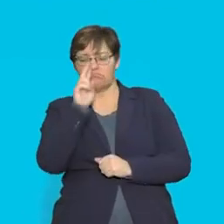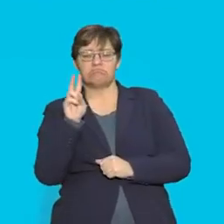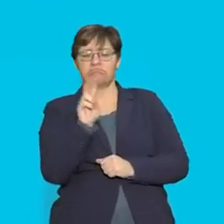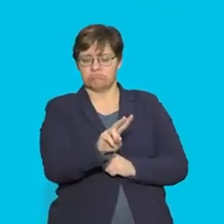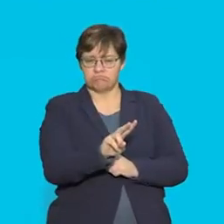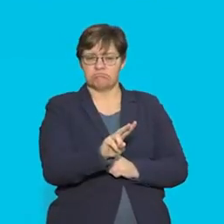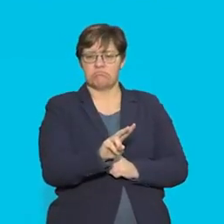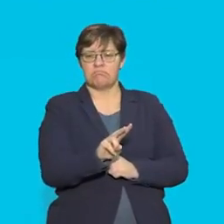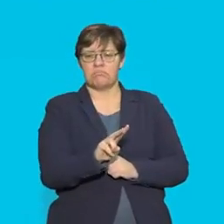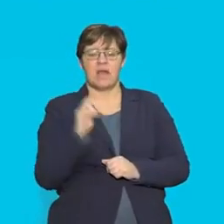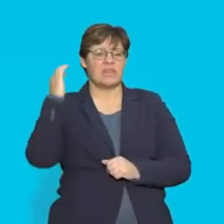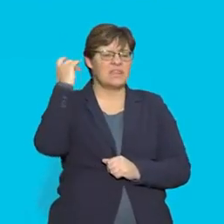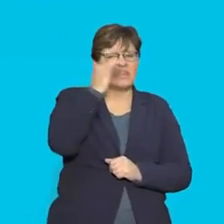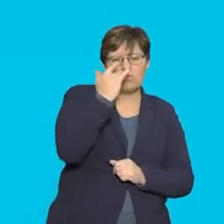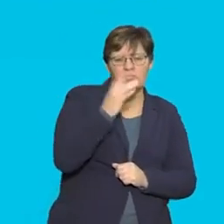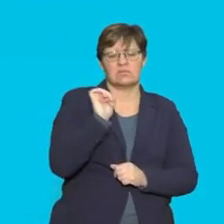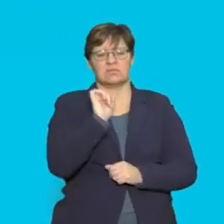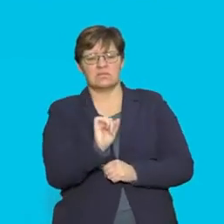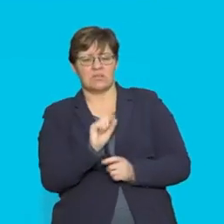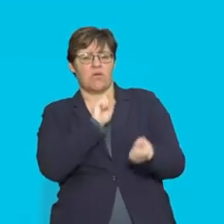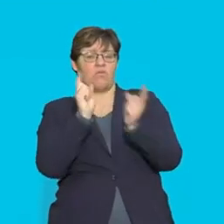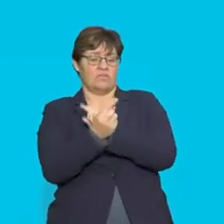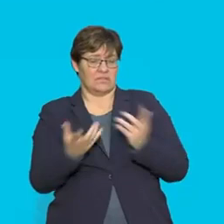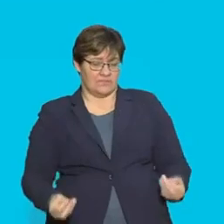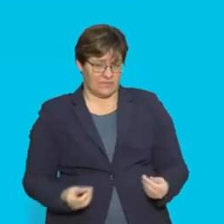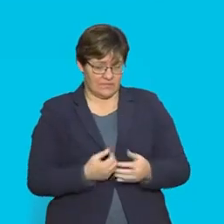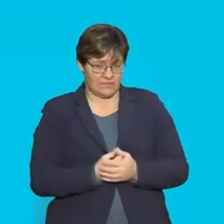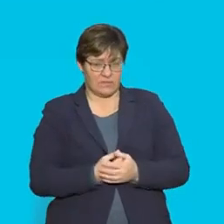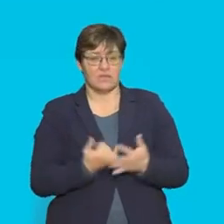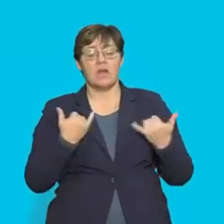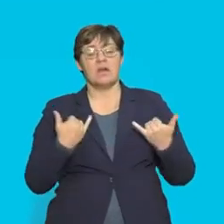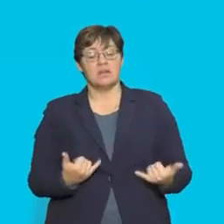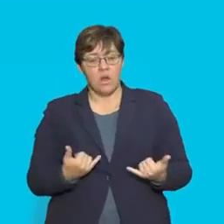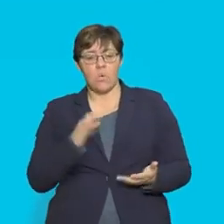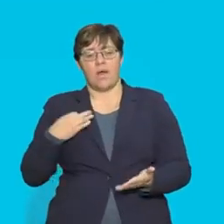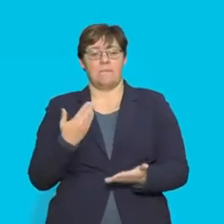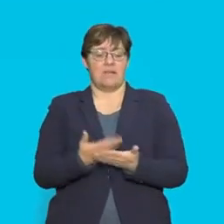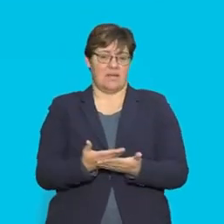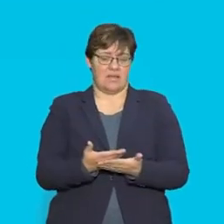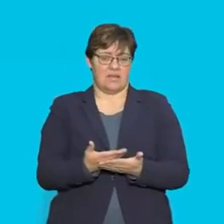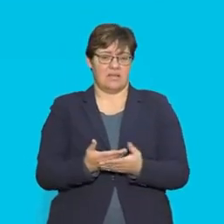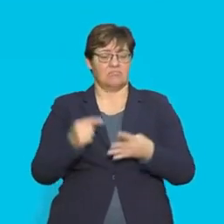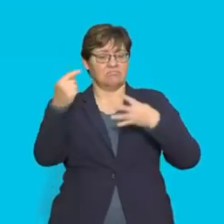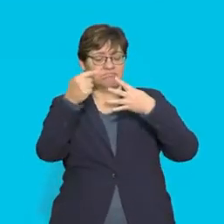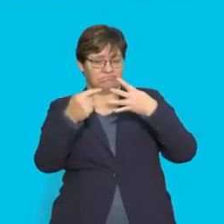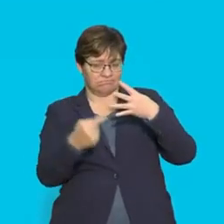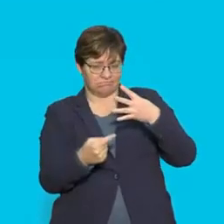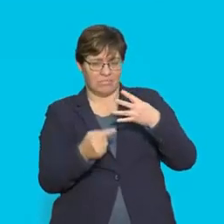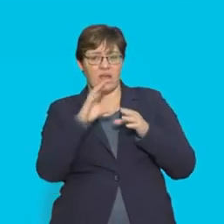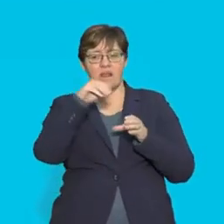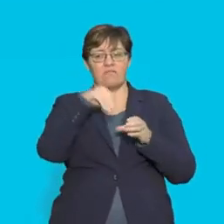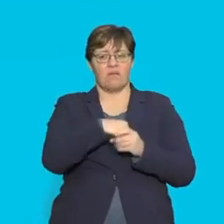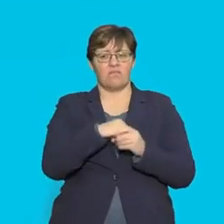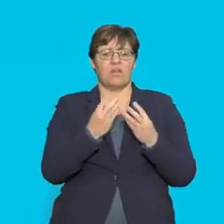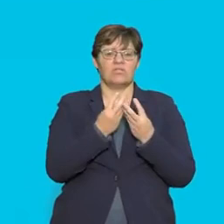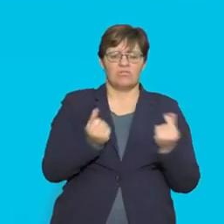about the theorems and their converses. Now we're going to need to apply all of these in terms of solving some riders.